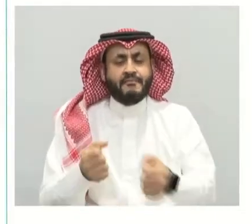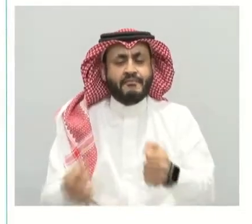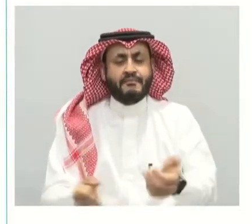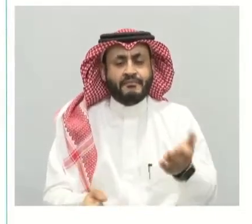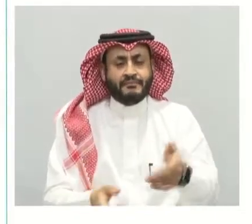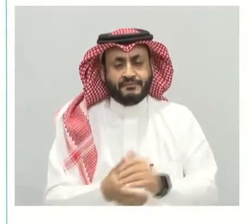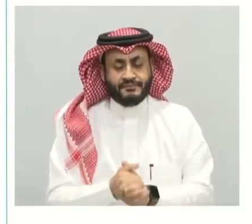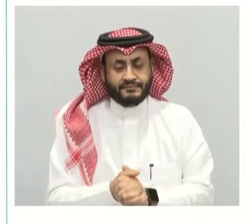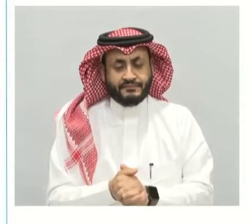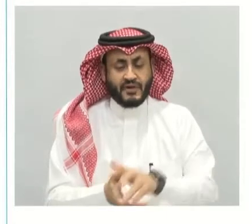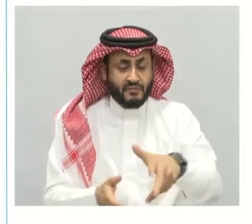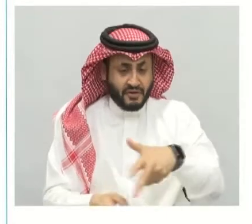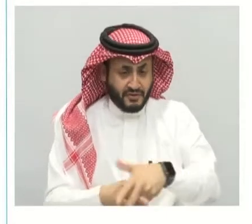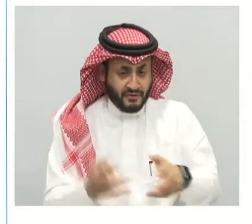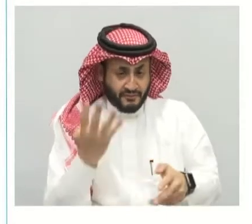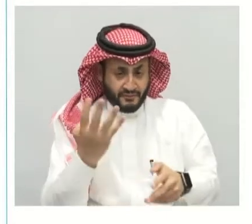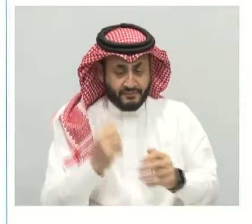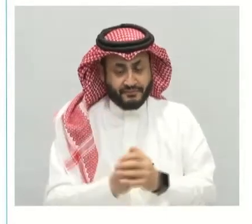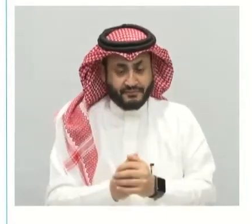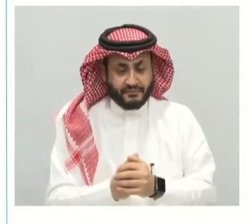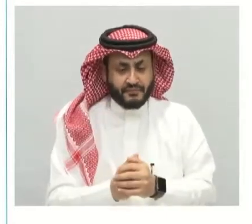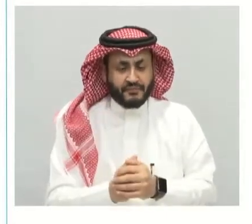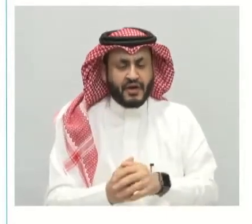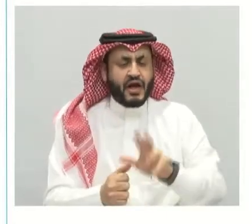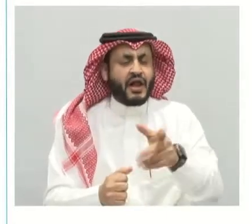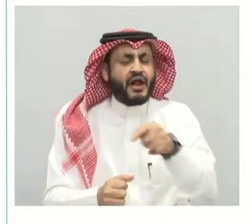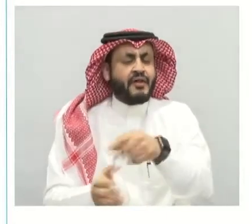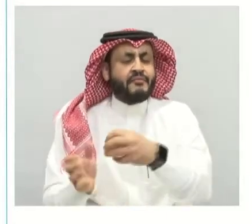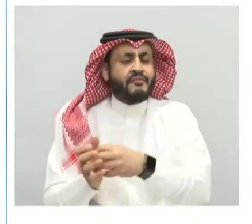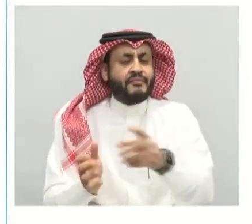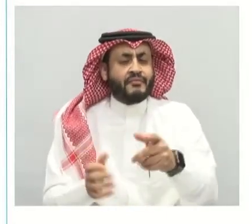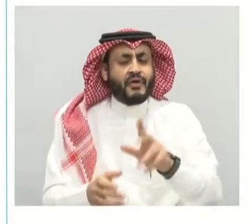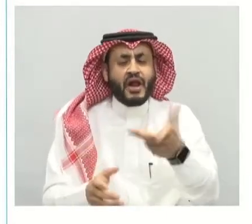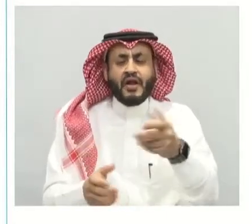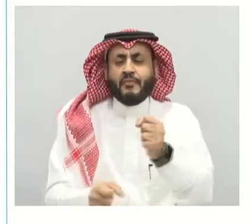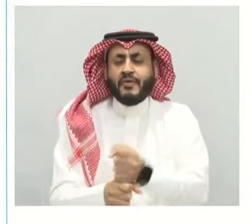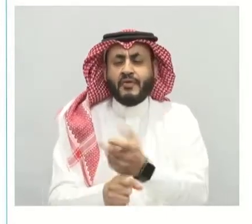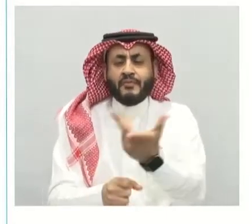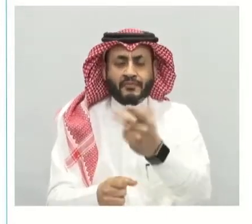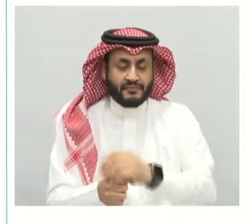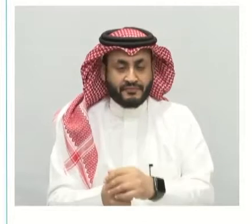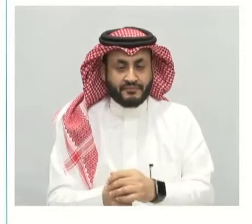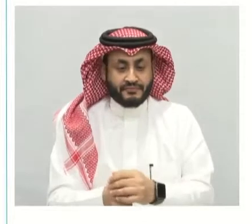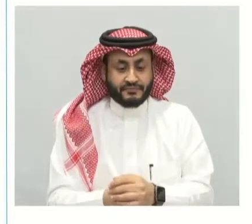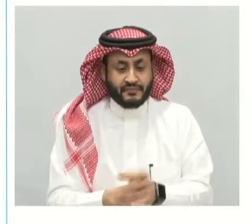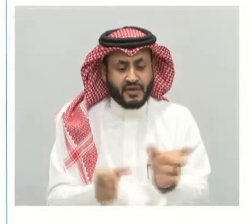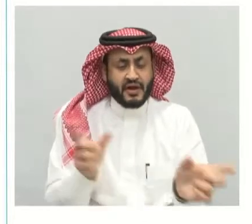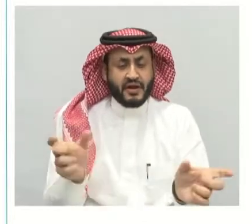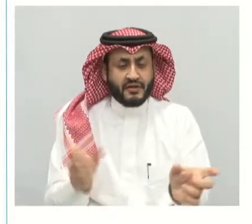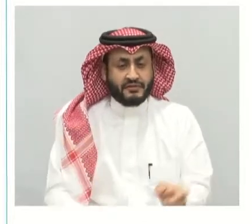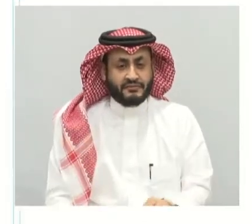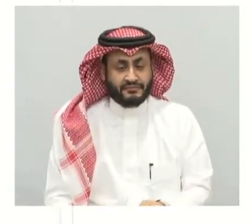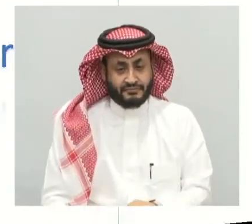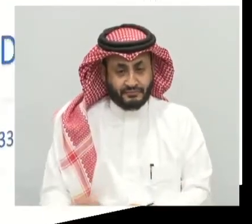will be about Unit 4, which is What Can You Do There, pages from 26 until 33. So